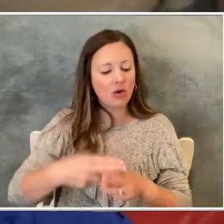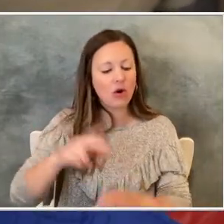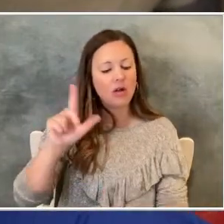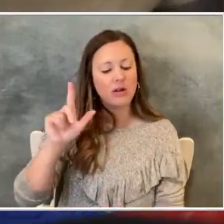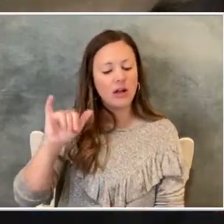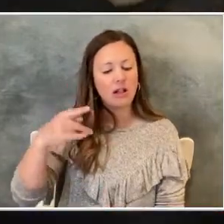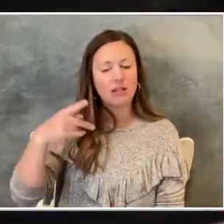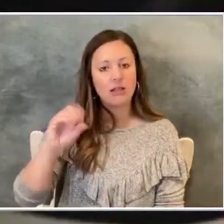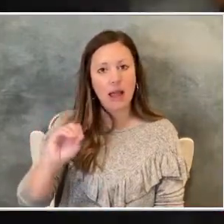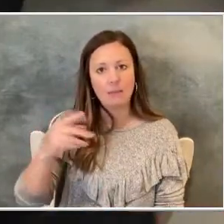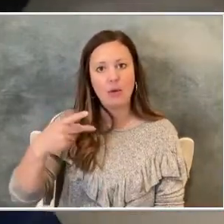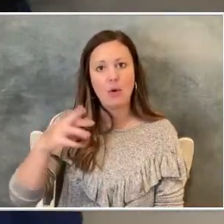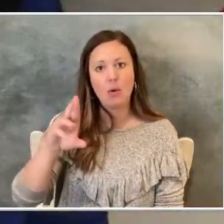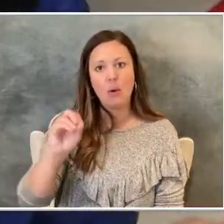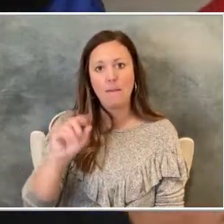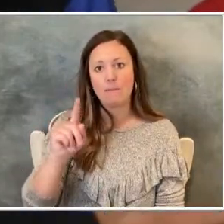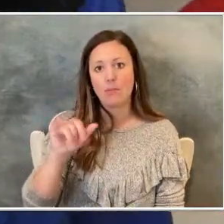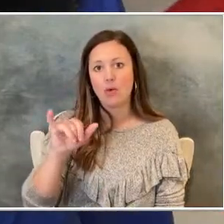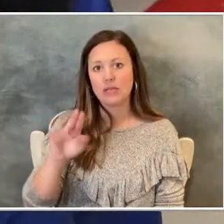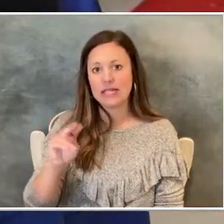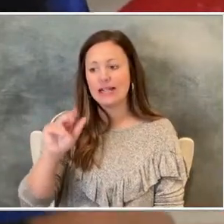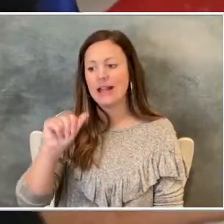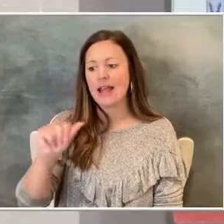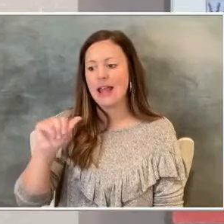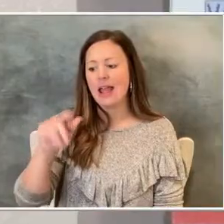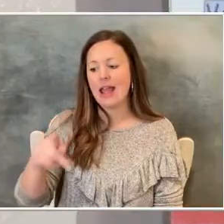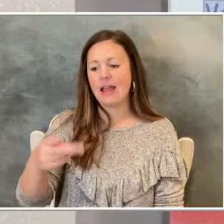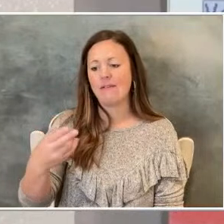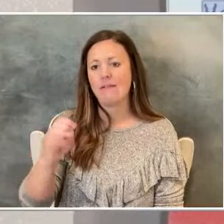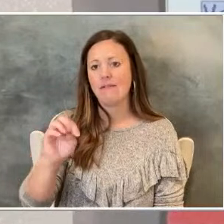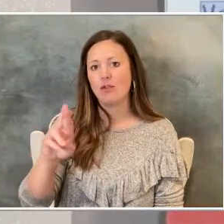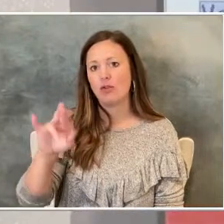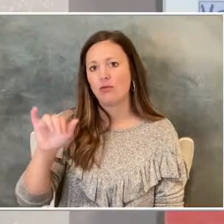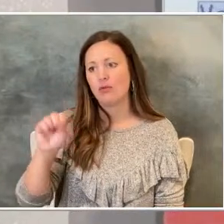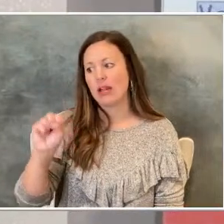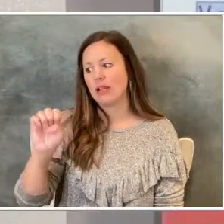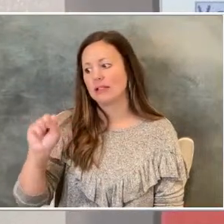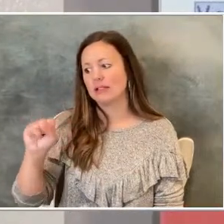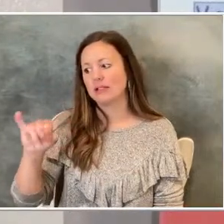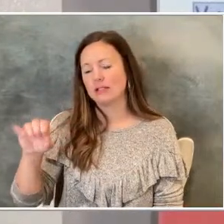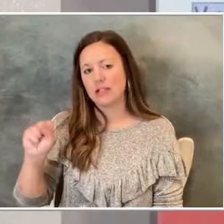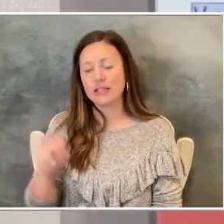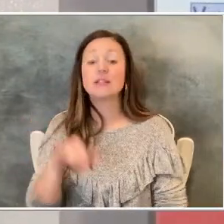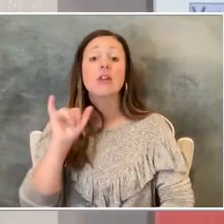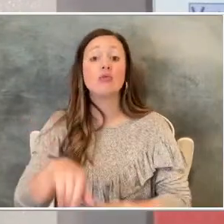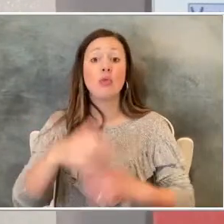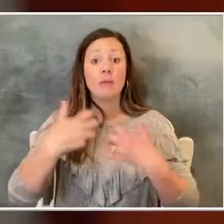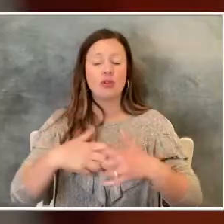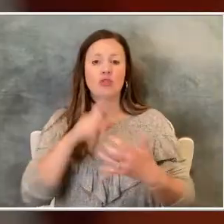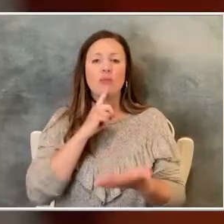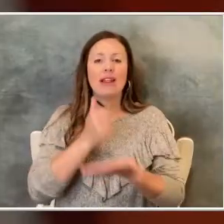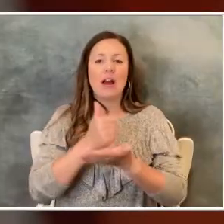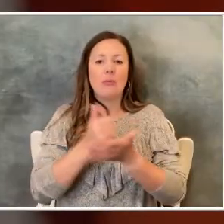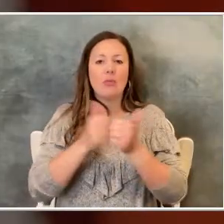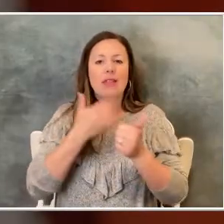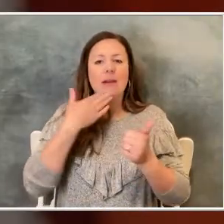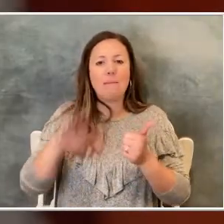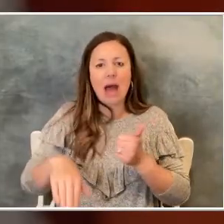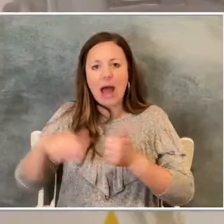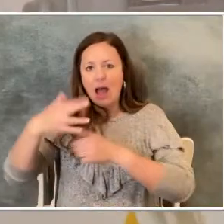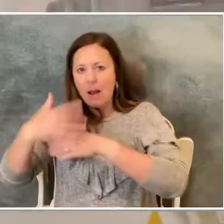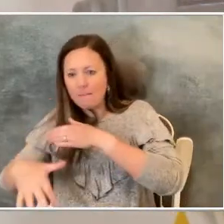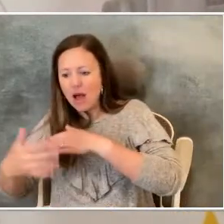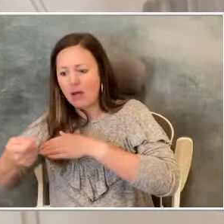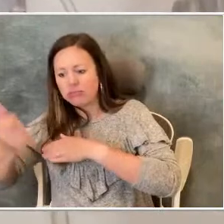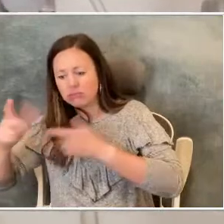The cholesterol goes down in the red bucket. These machines filter the bad cholesterol from Aubree's blood and then put the clean blood back into her